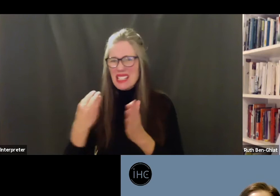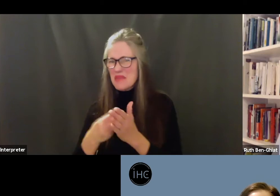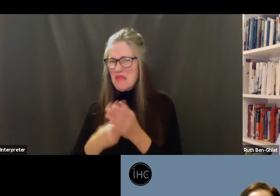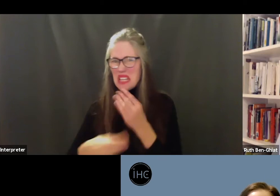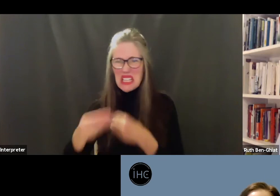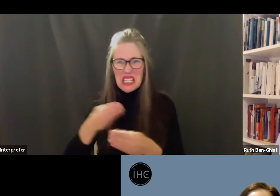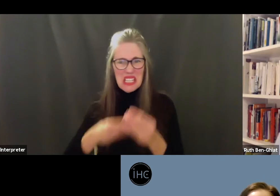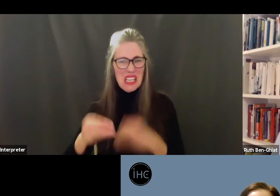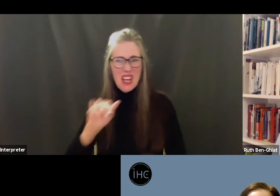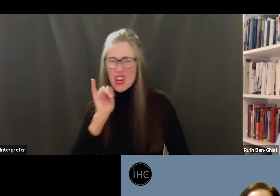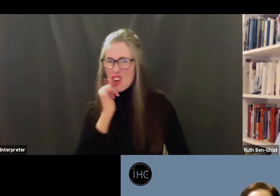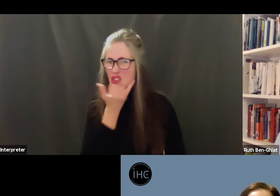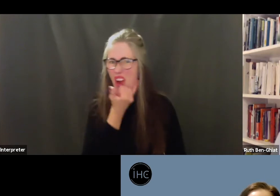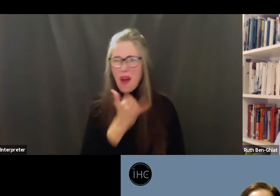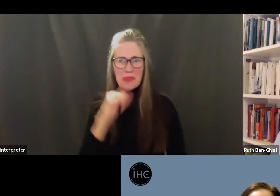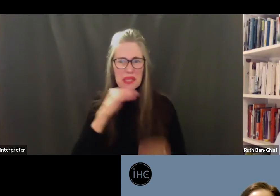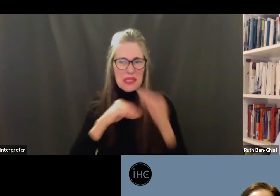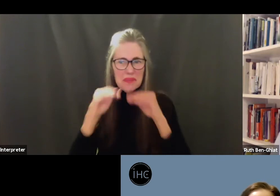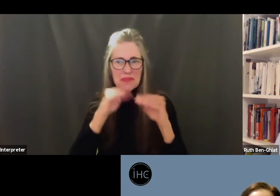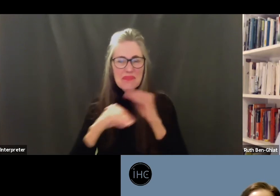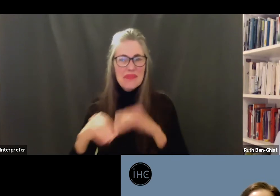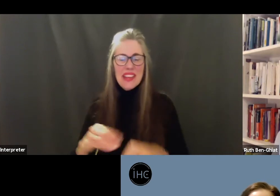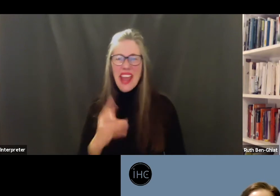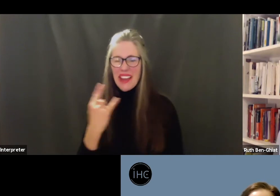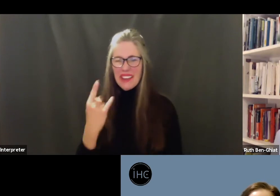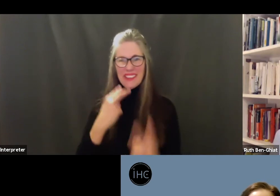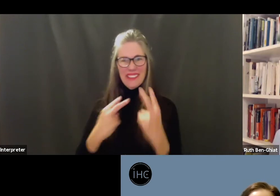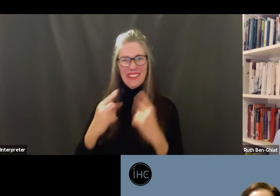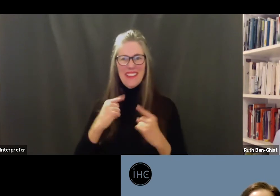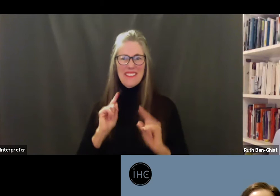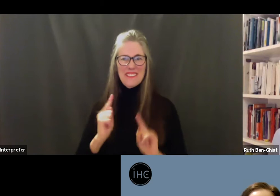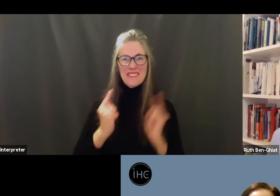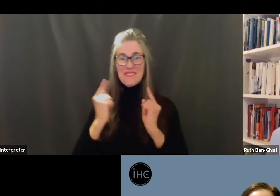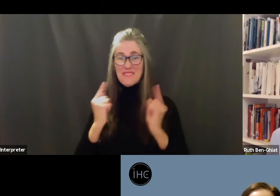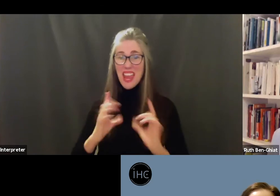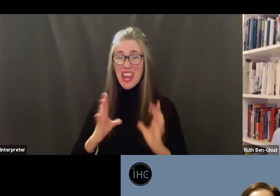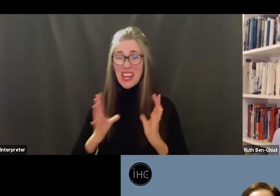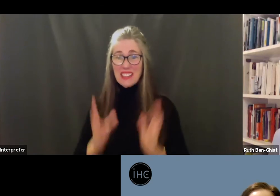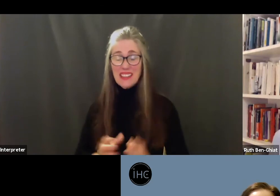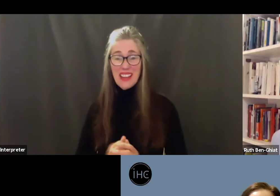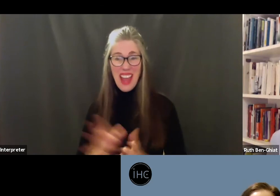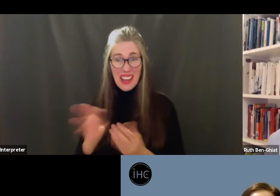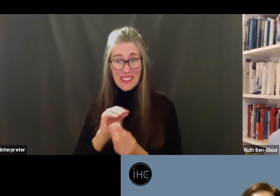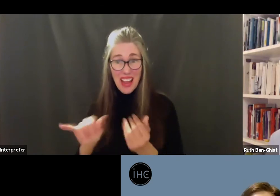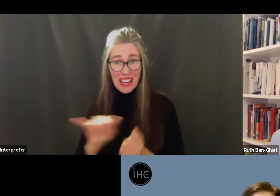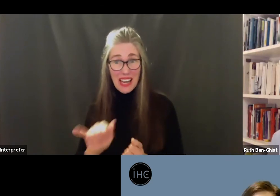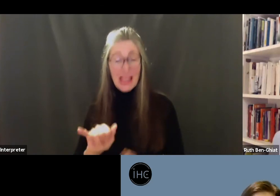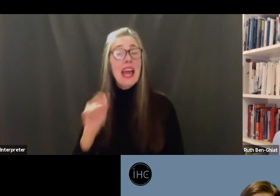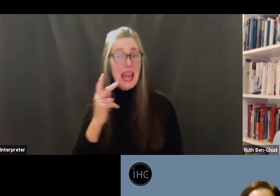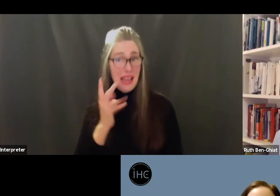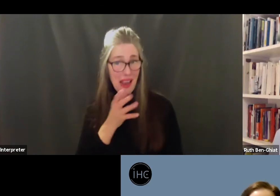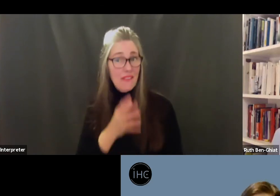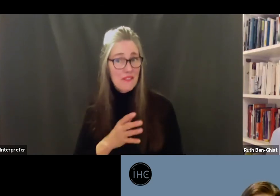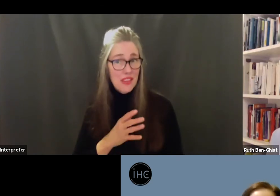fatuous and false and vain and violent as the men. And I have female torturers and lots of